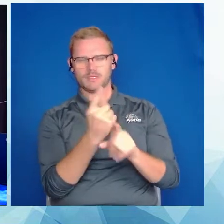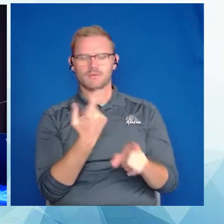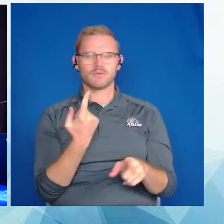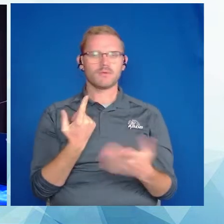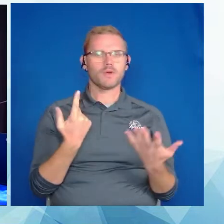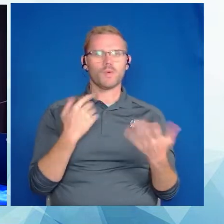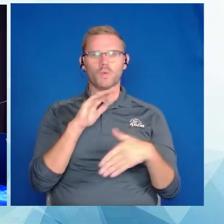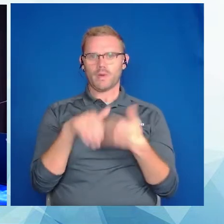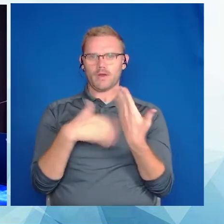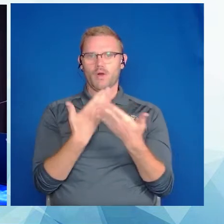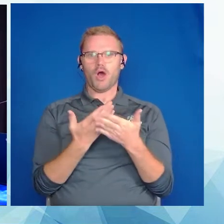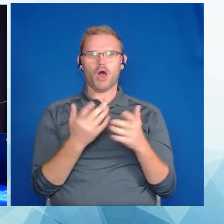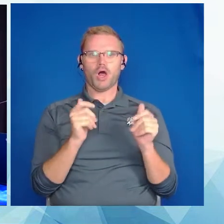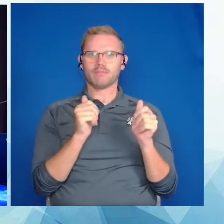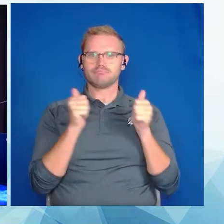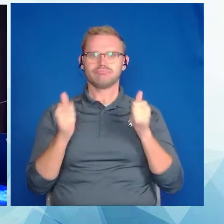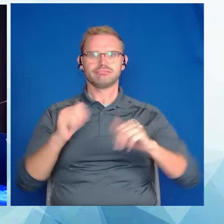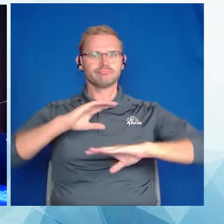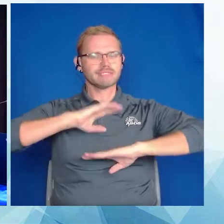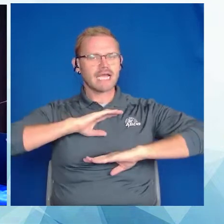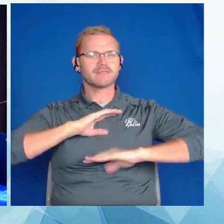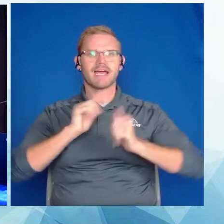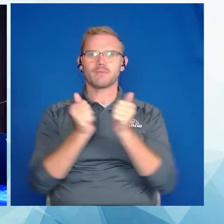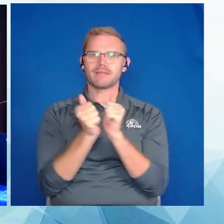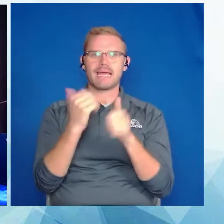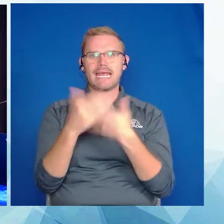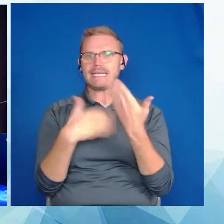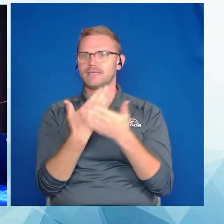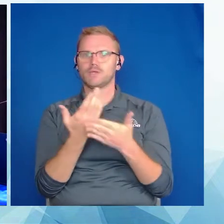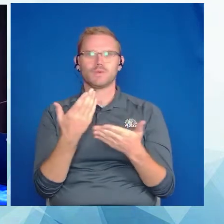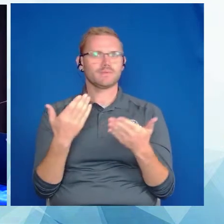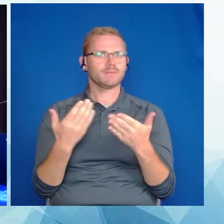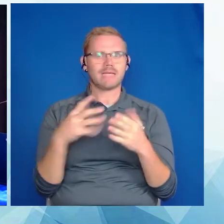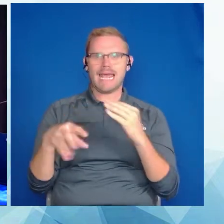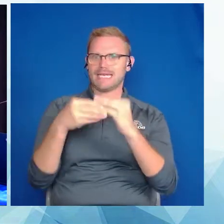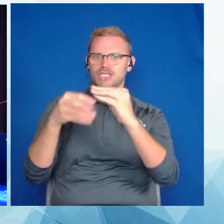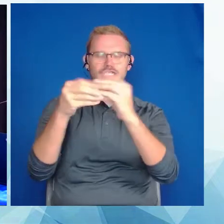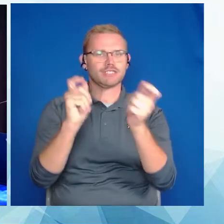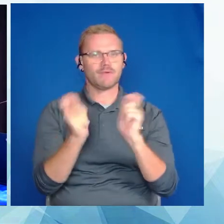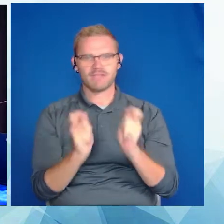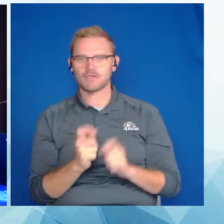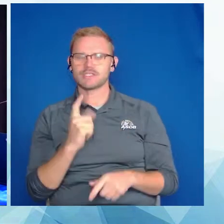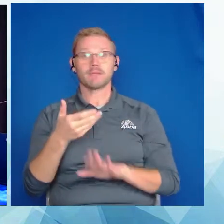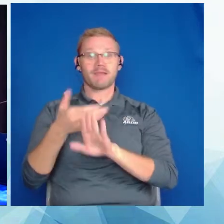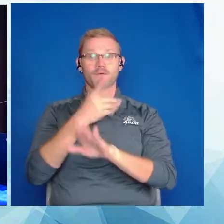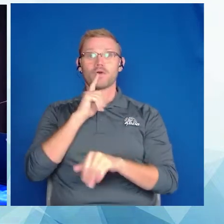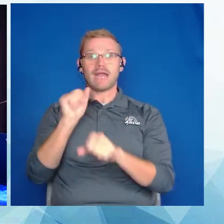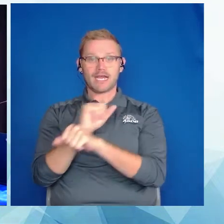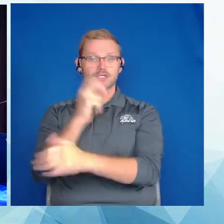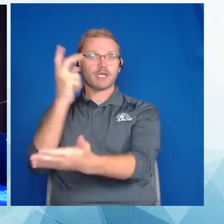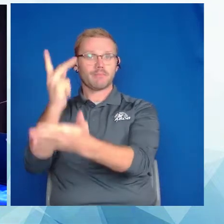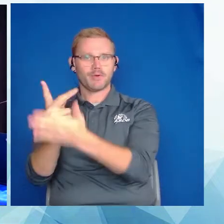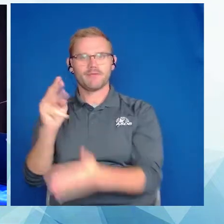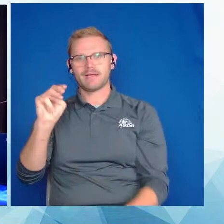we are all happy with any revisions that need to be made, et cetera, before it's approved.